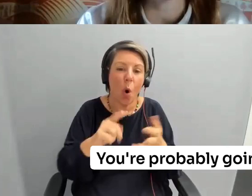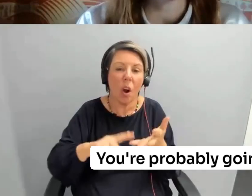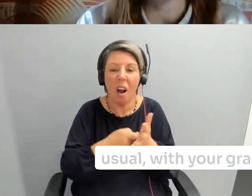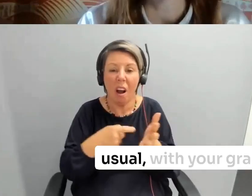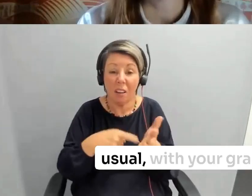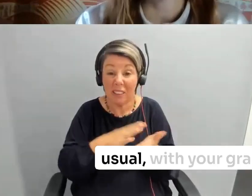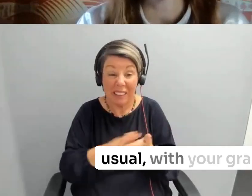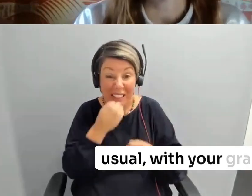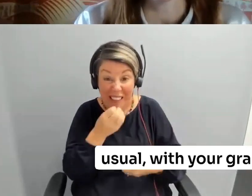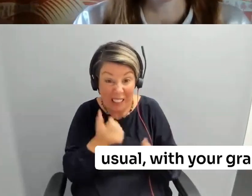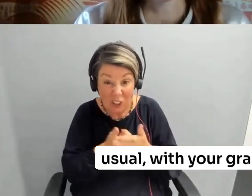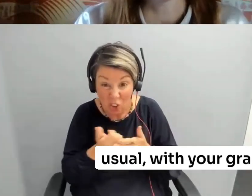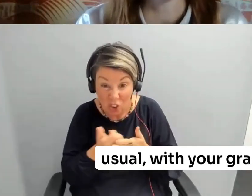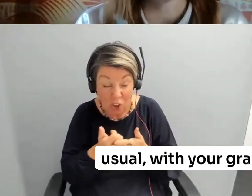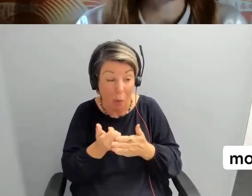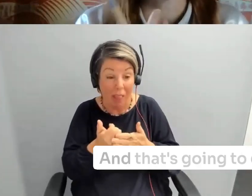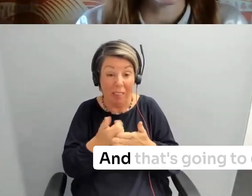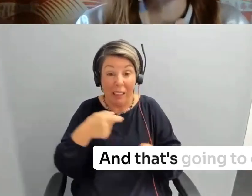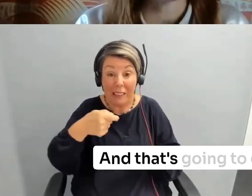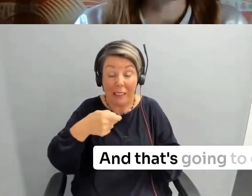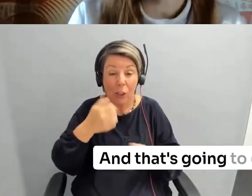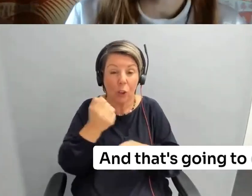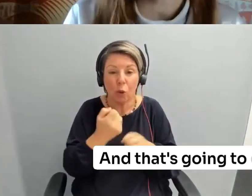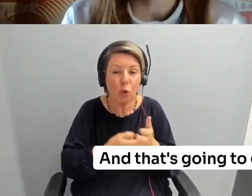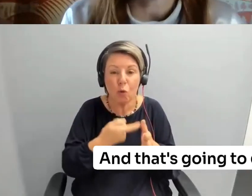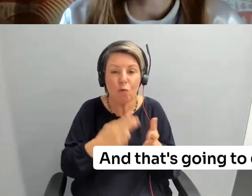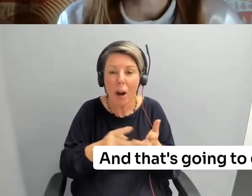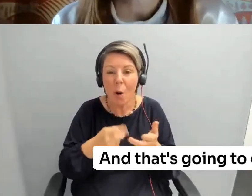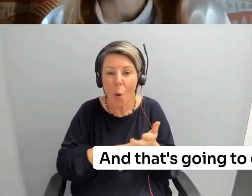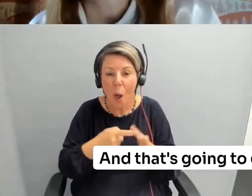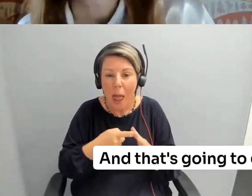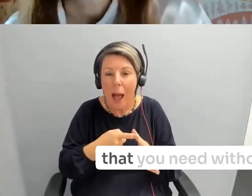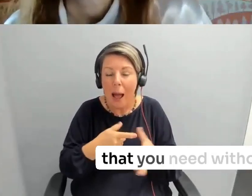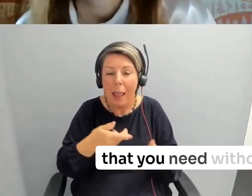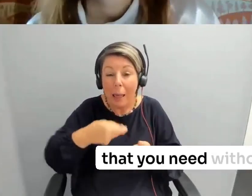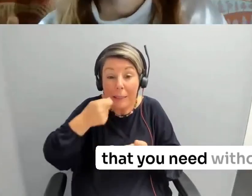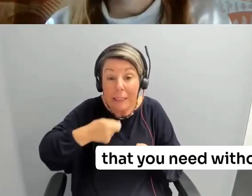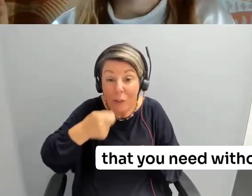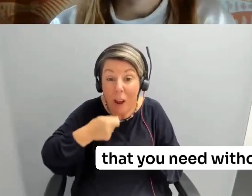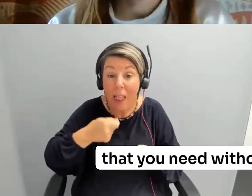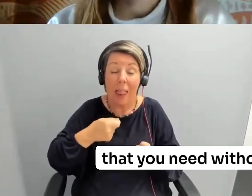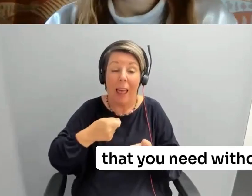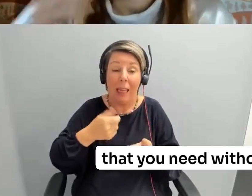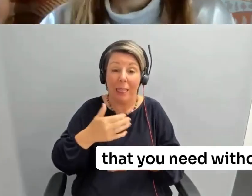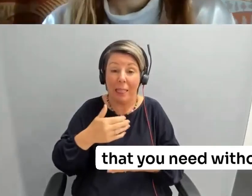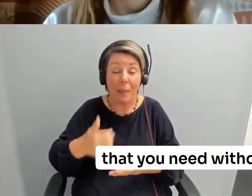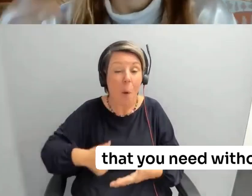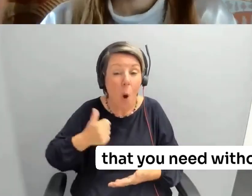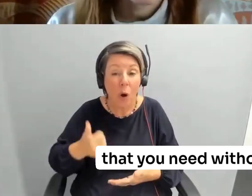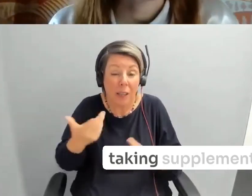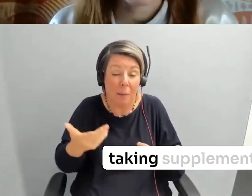just as usual with your granola or whatever in the morning, and that's gonna give you the probiotics that you need without maybe having to